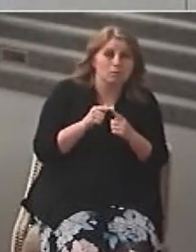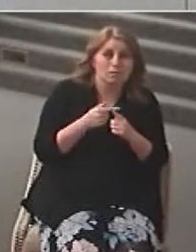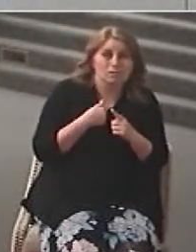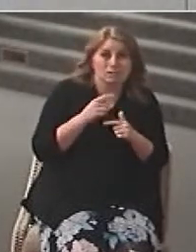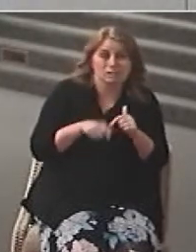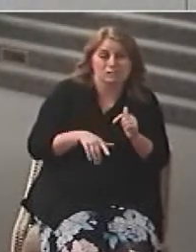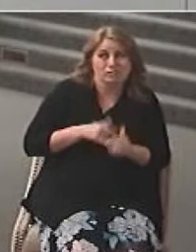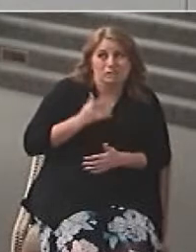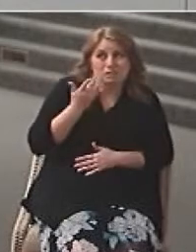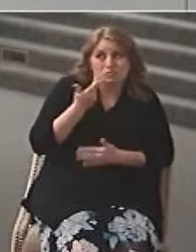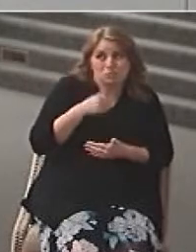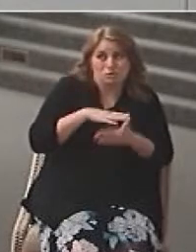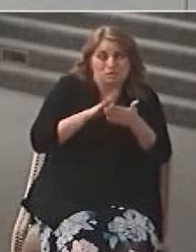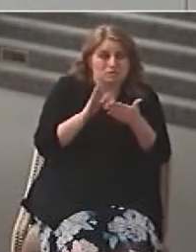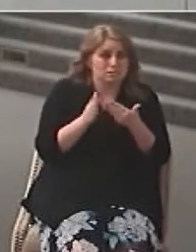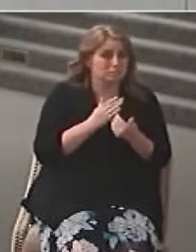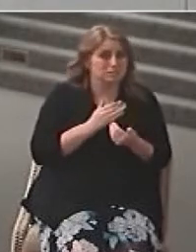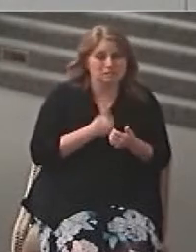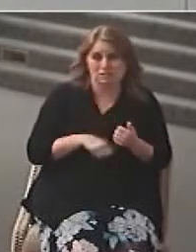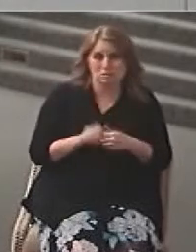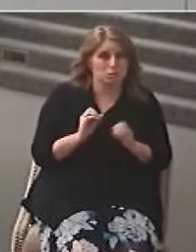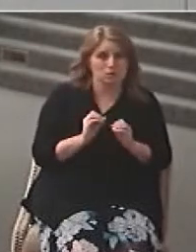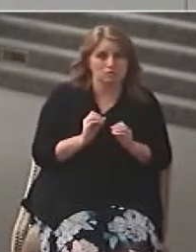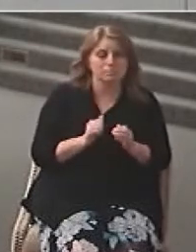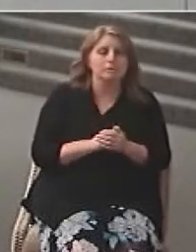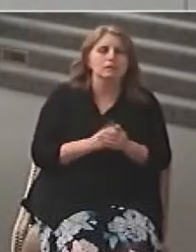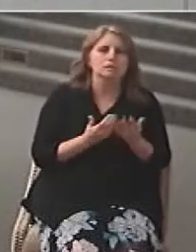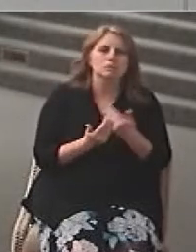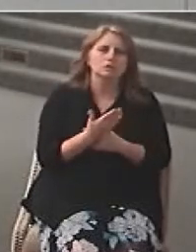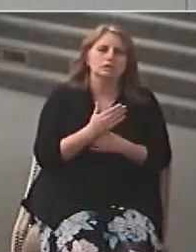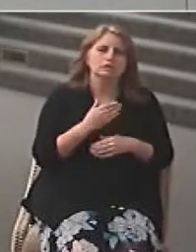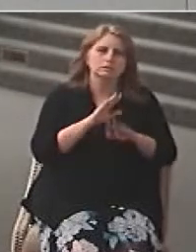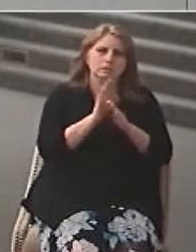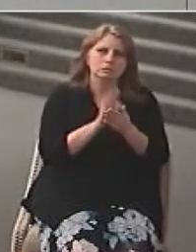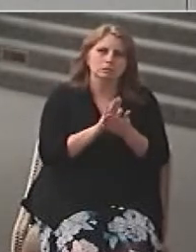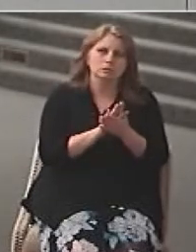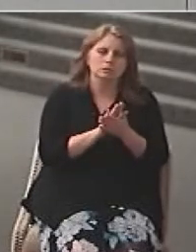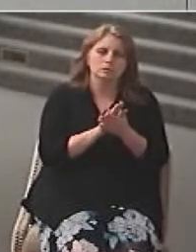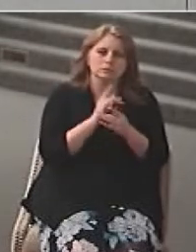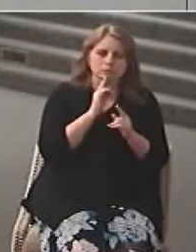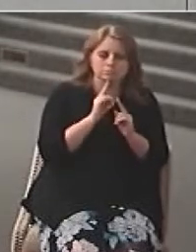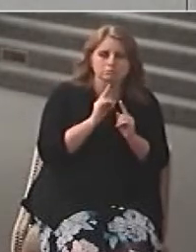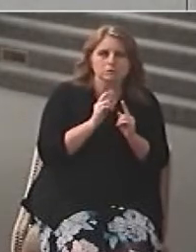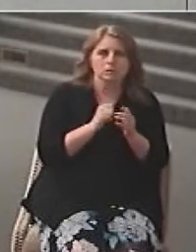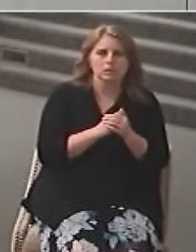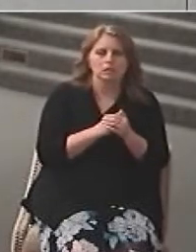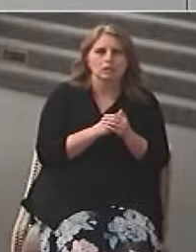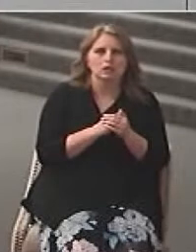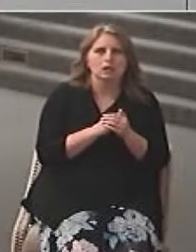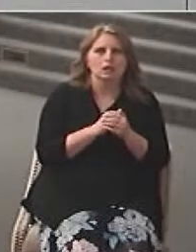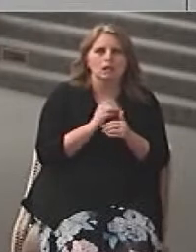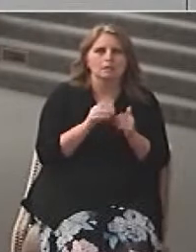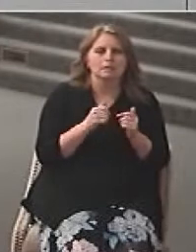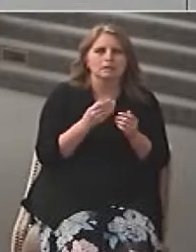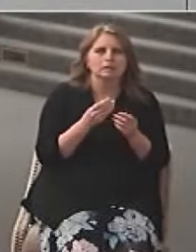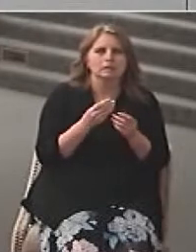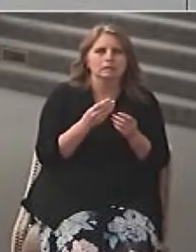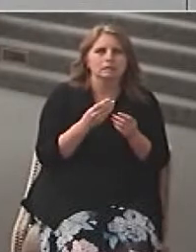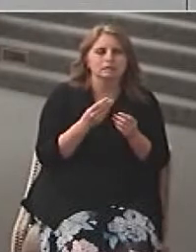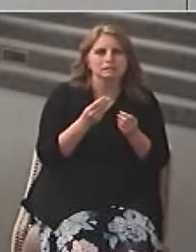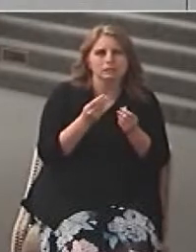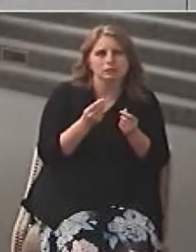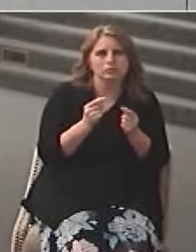anymore. We talked about this morning about in Sunday school about being tender to the Holy